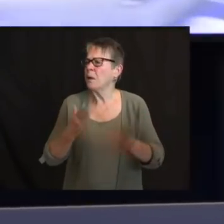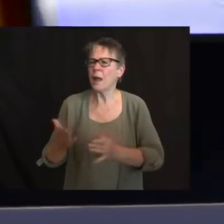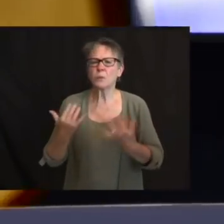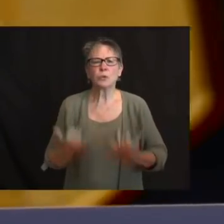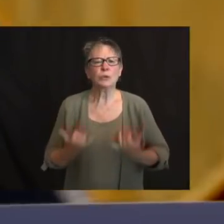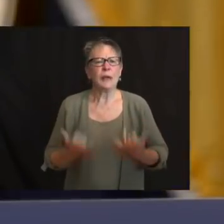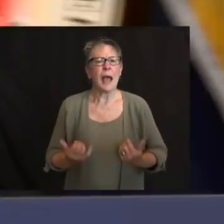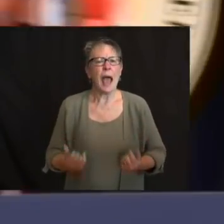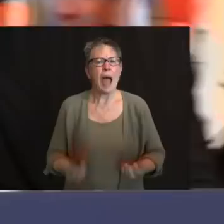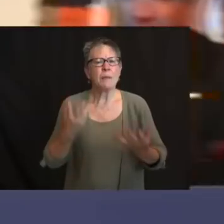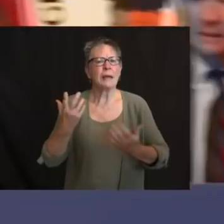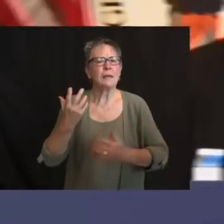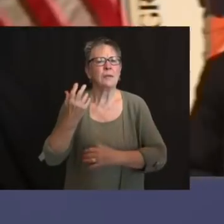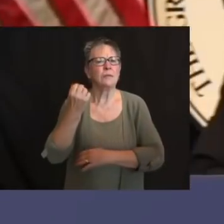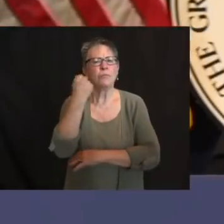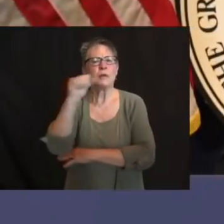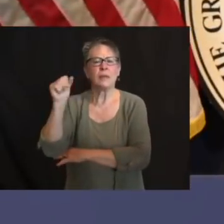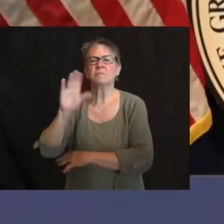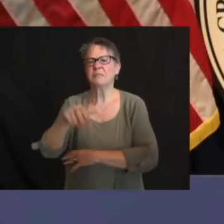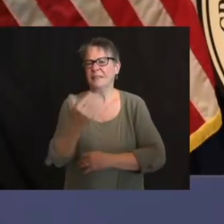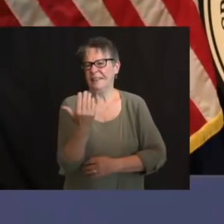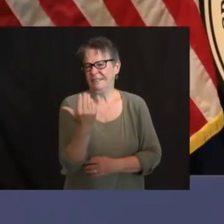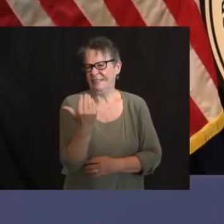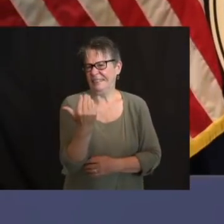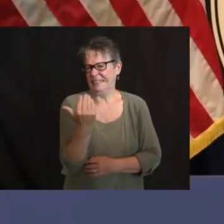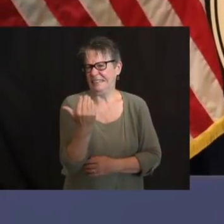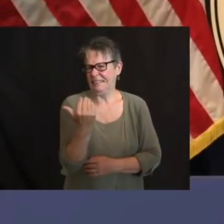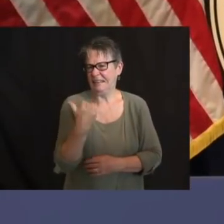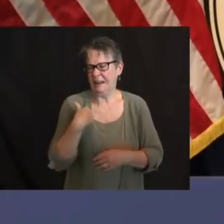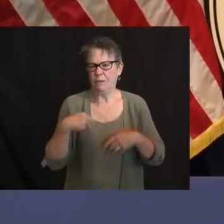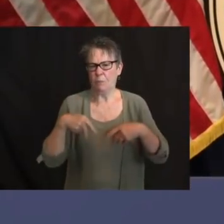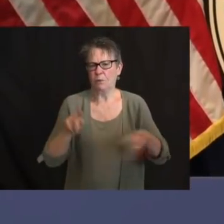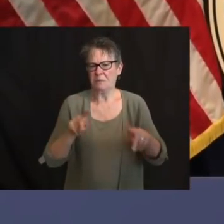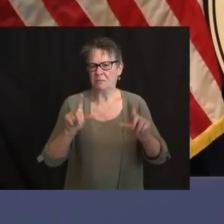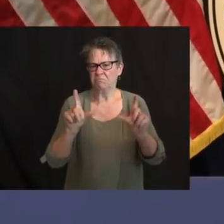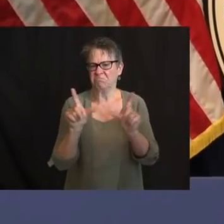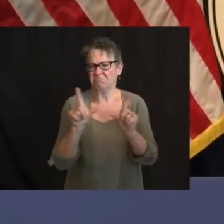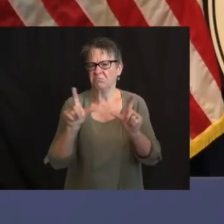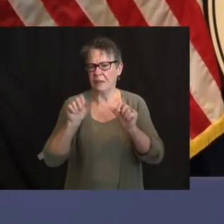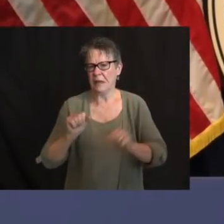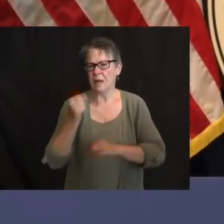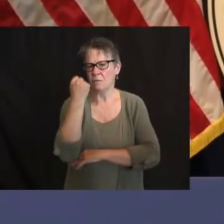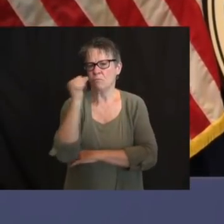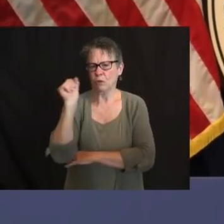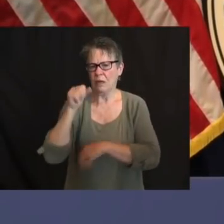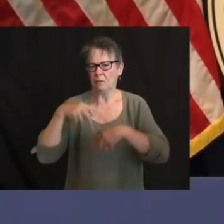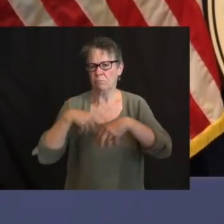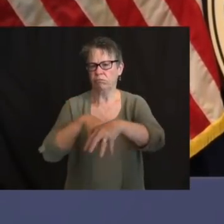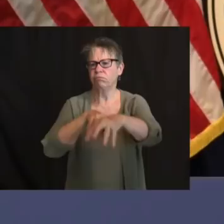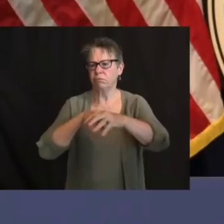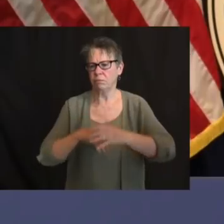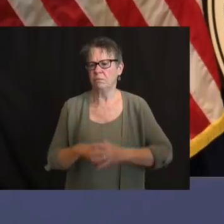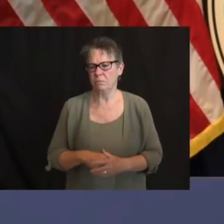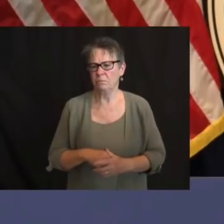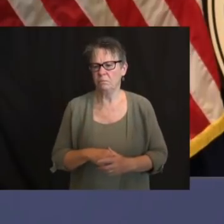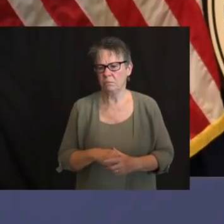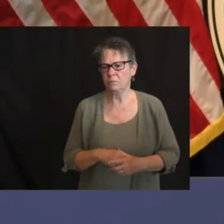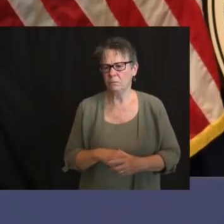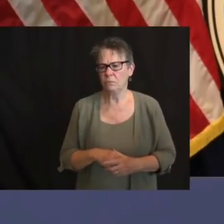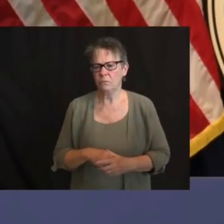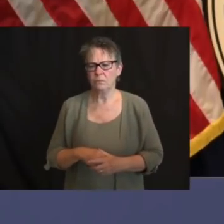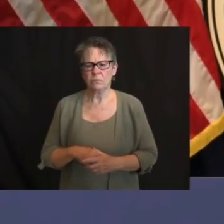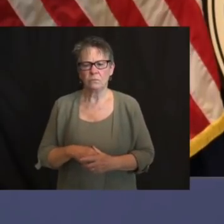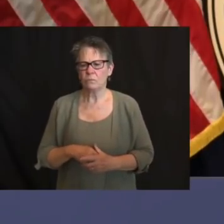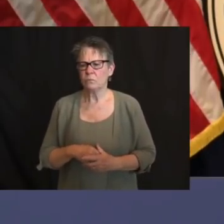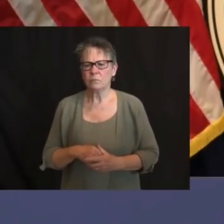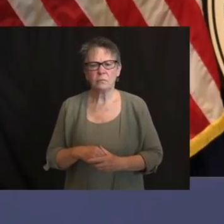you've been extraordinary, both with your passion and understandable anger from all of us,